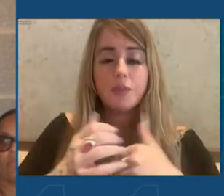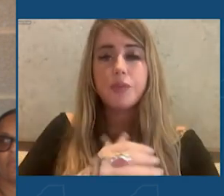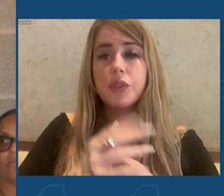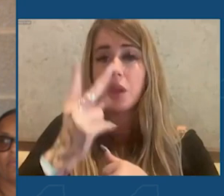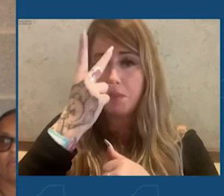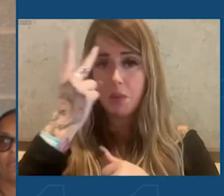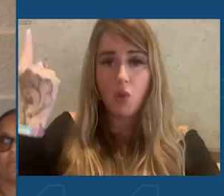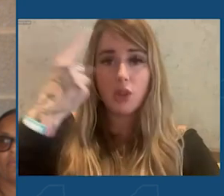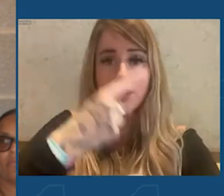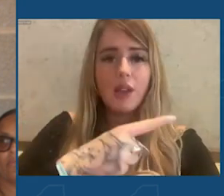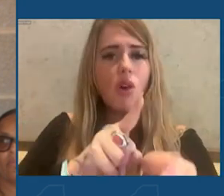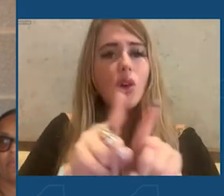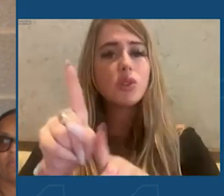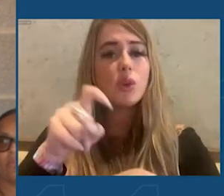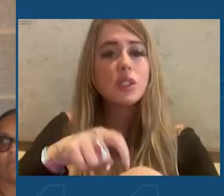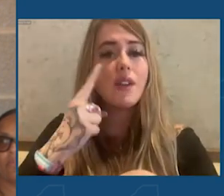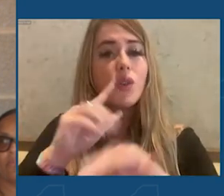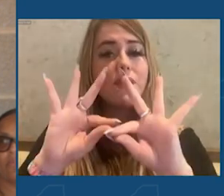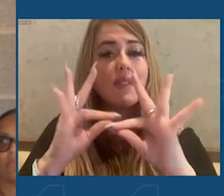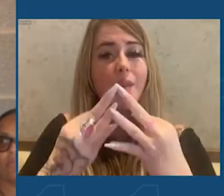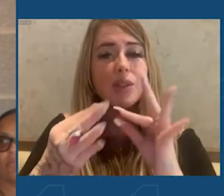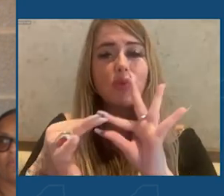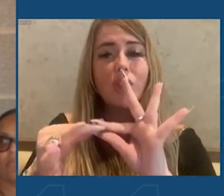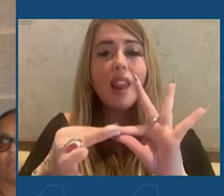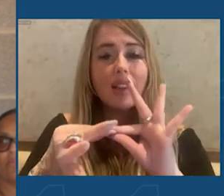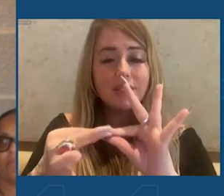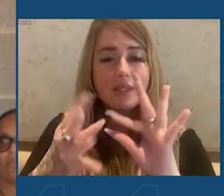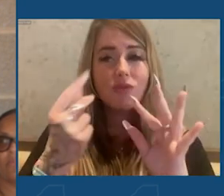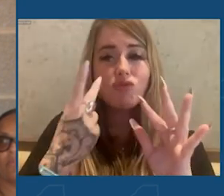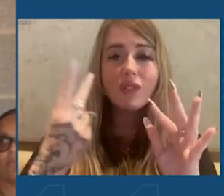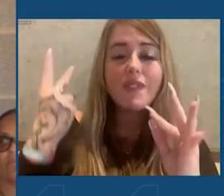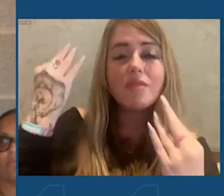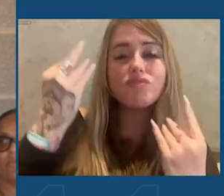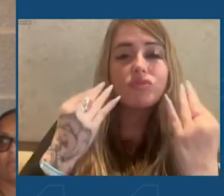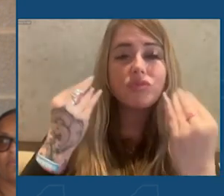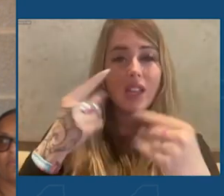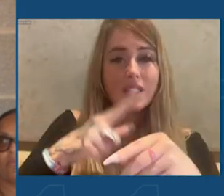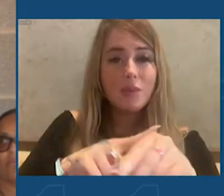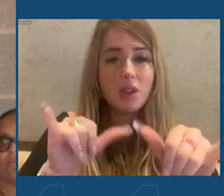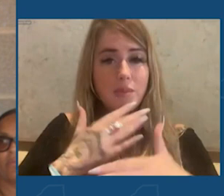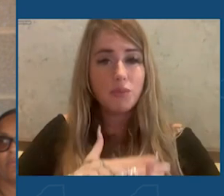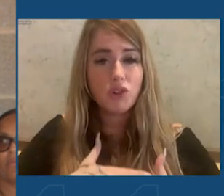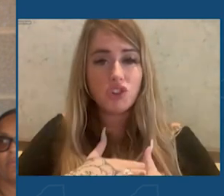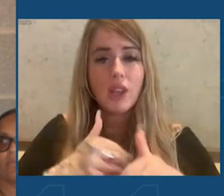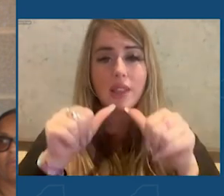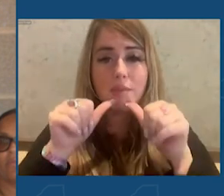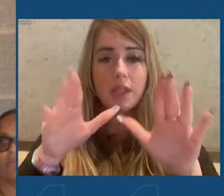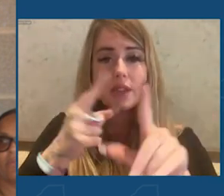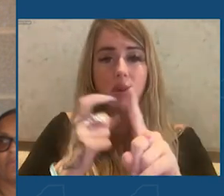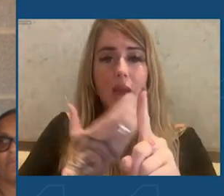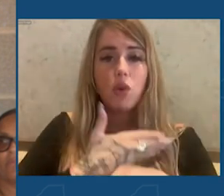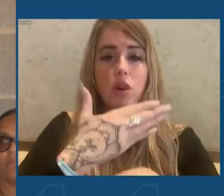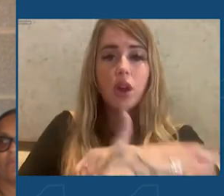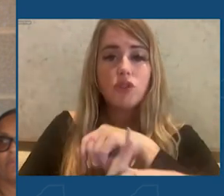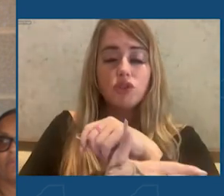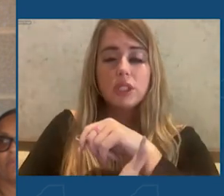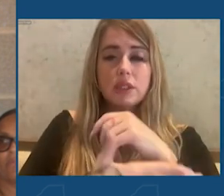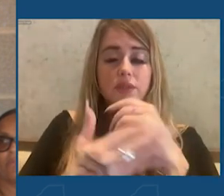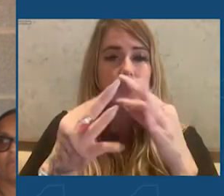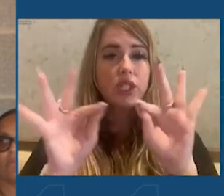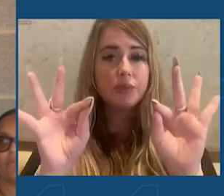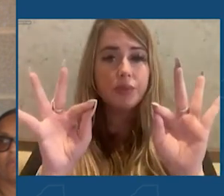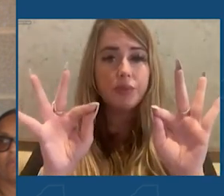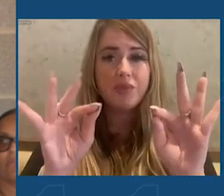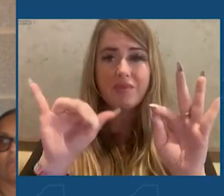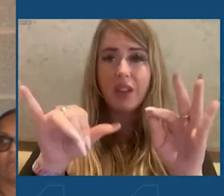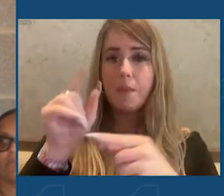is also a time for families to connect and reflect while appreciating the blessings of our country's freedom. It is a moment to